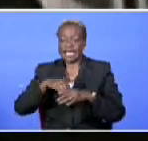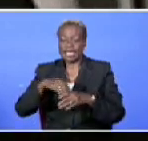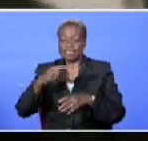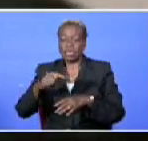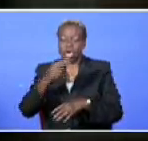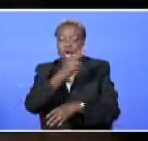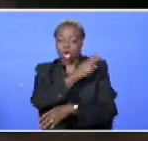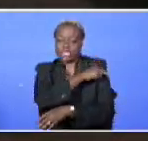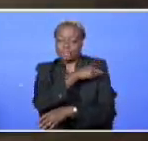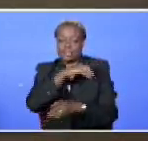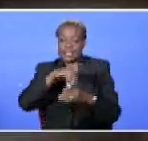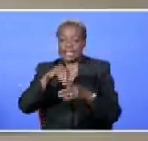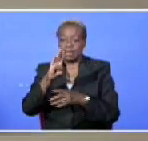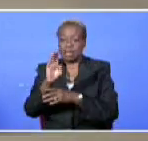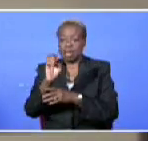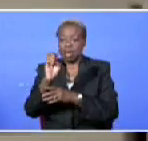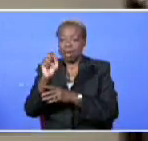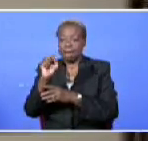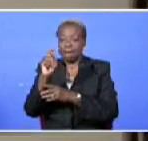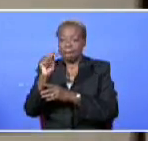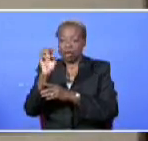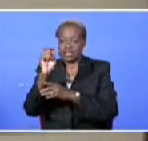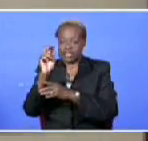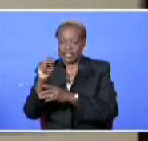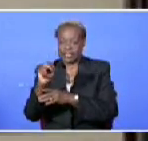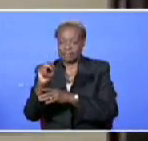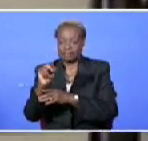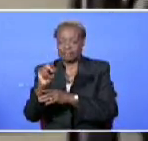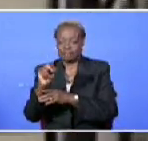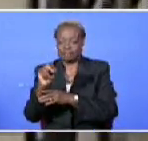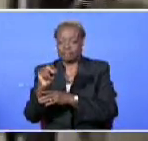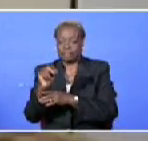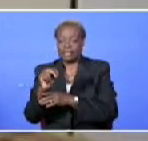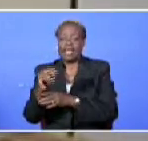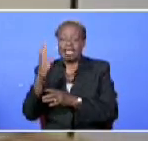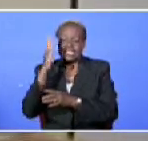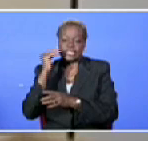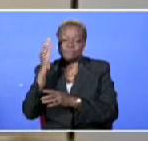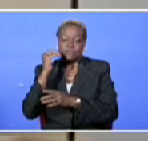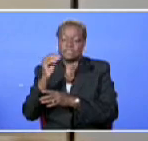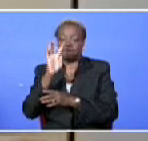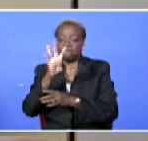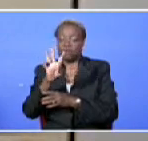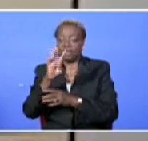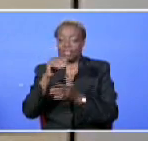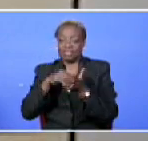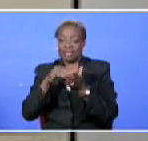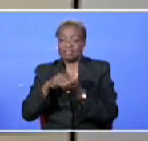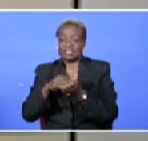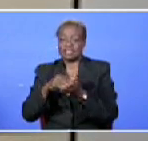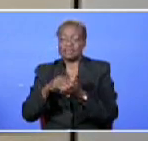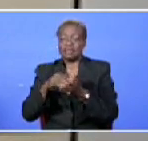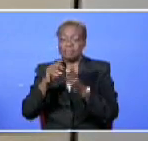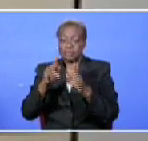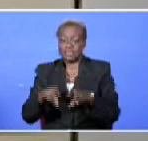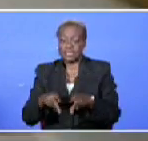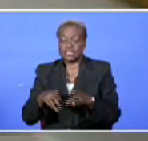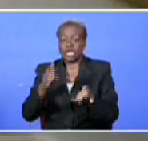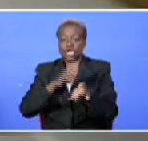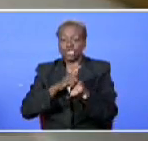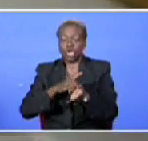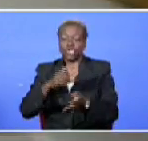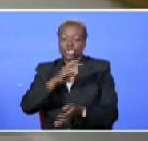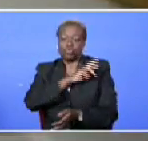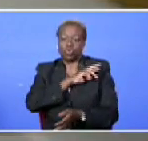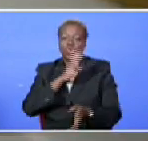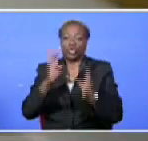on the front lines in the fight against COVID-19. With his facility already experiencing over 4,000 COVID-19 cases, Dr. Roll spoke to the ZNS